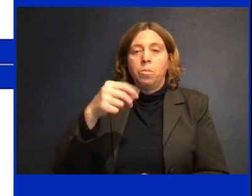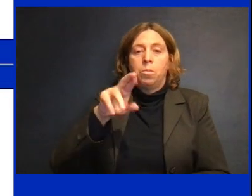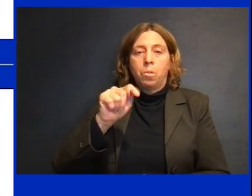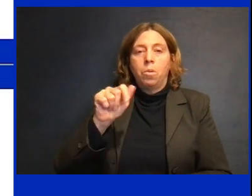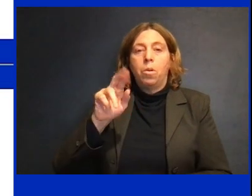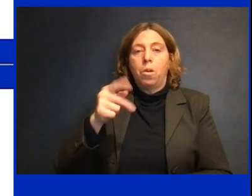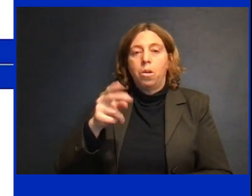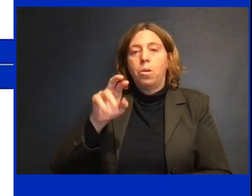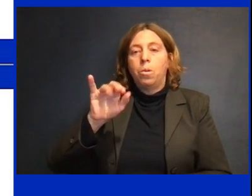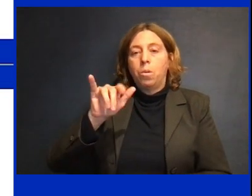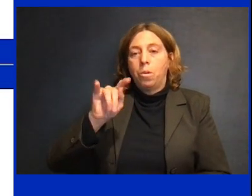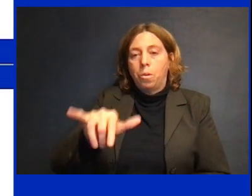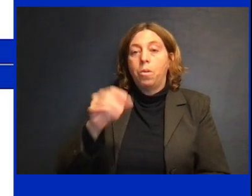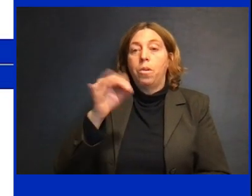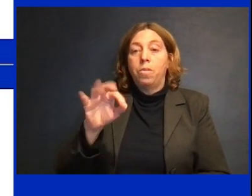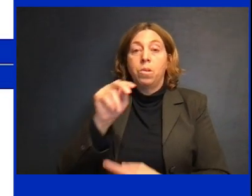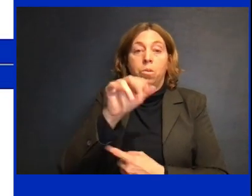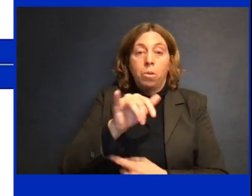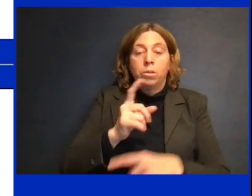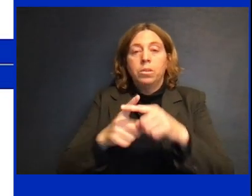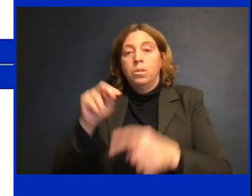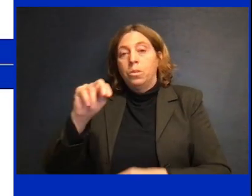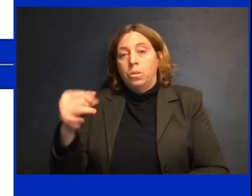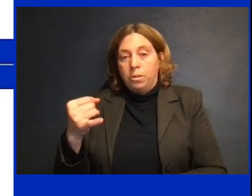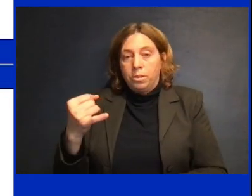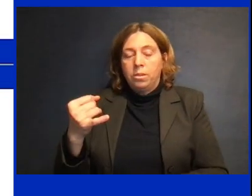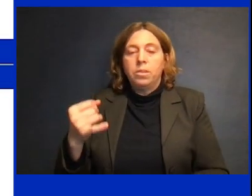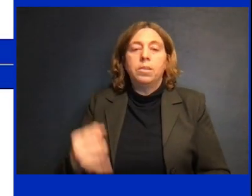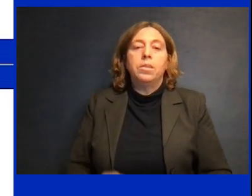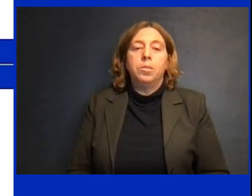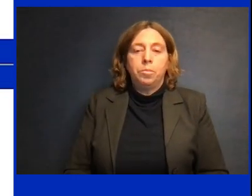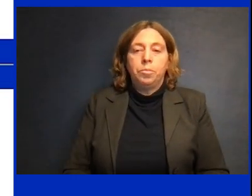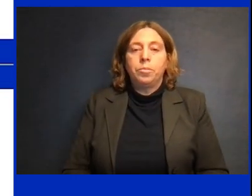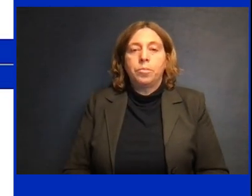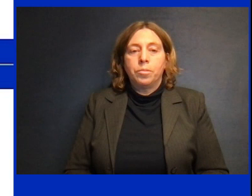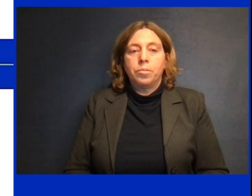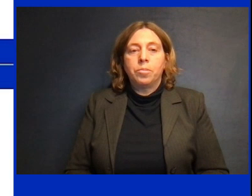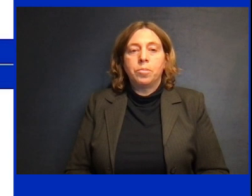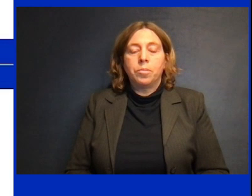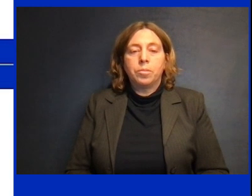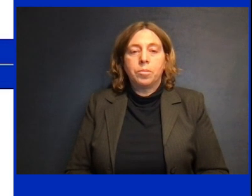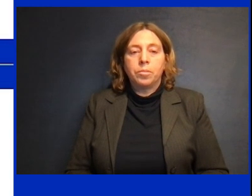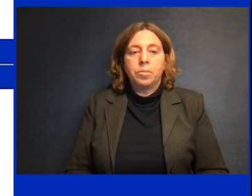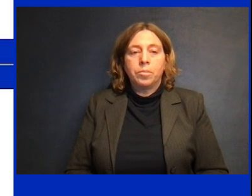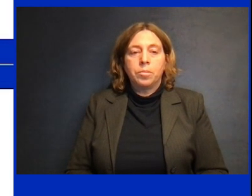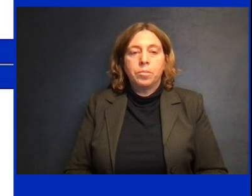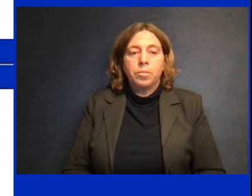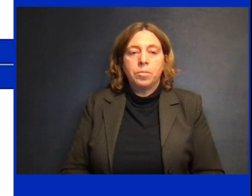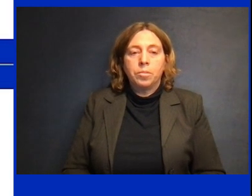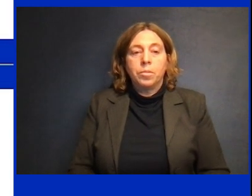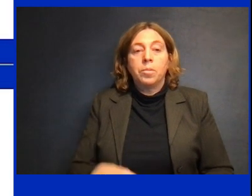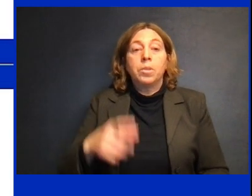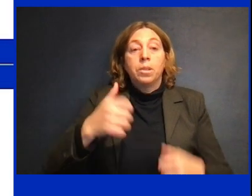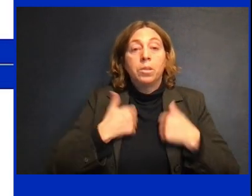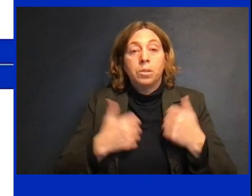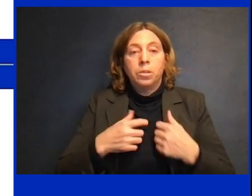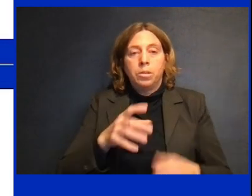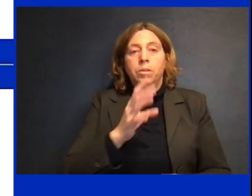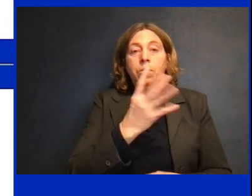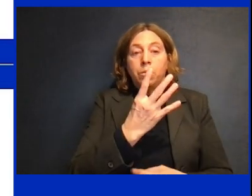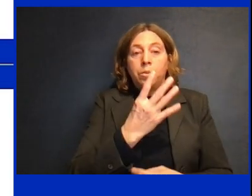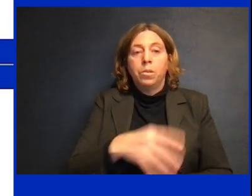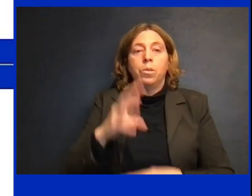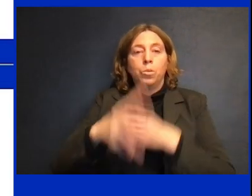92950273004, or by postal correspondence to the Port Authority of New York, New Jersey. 4. World Trade